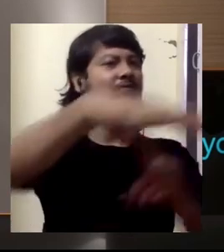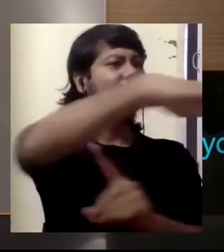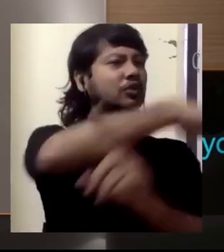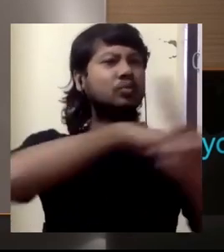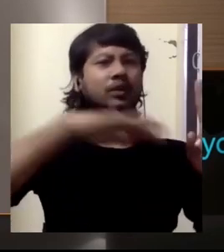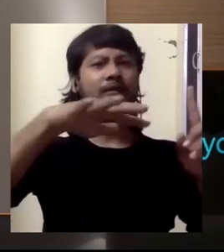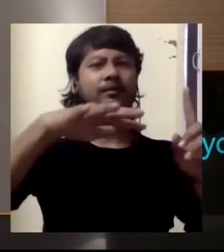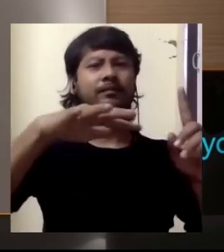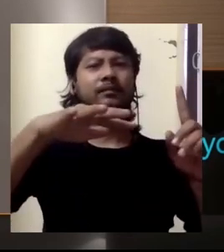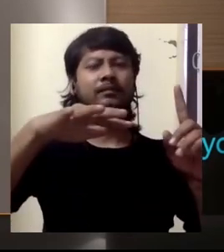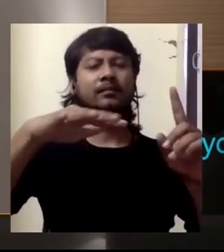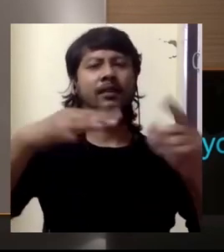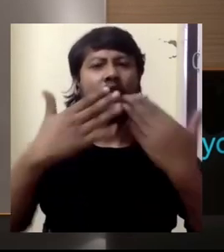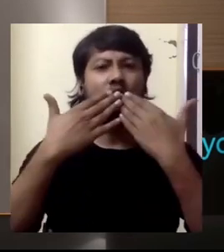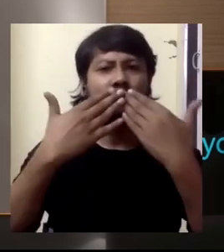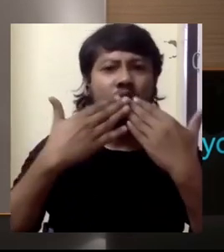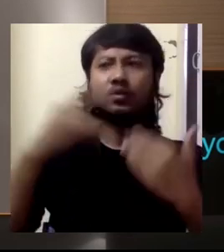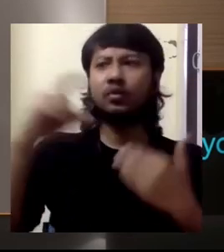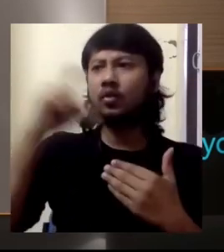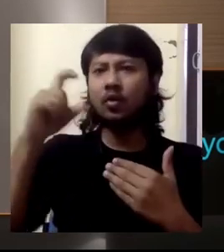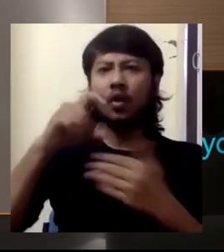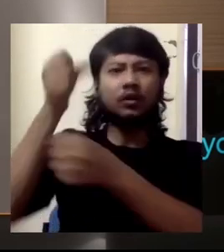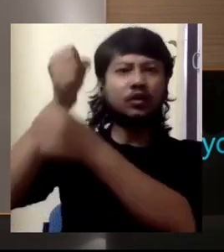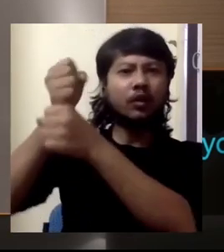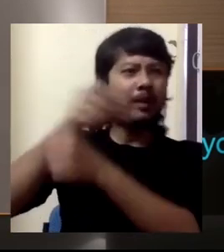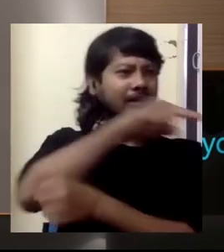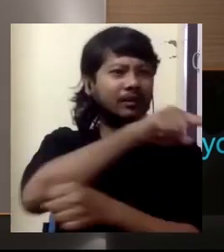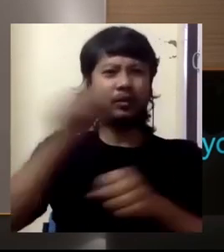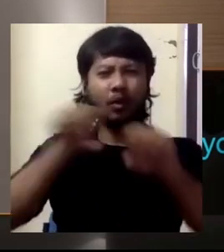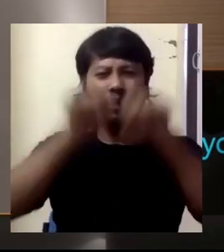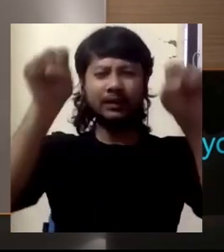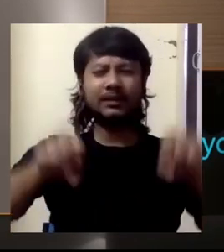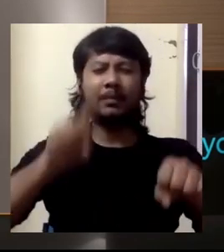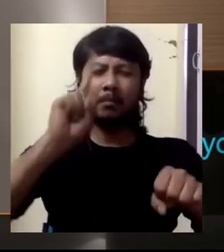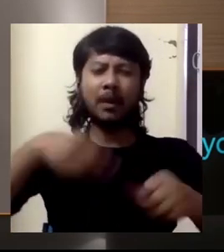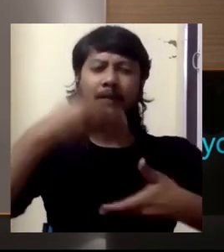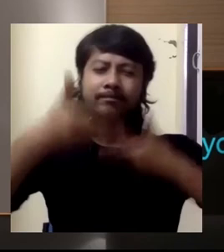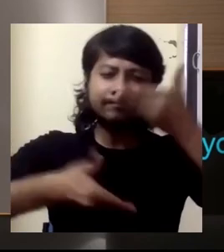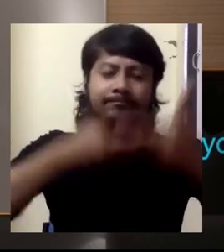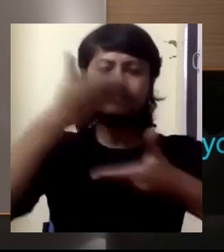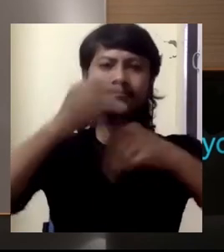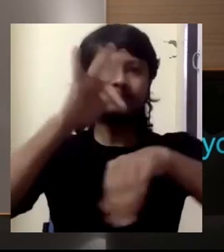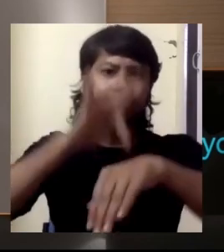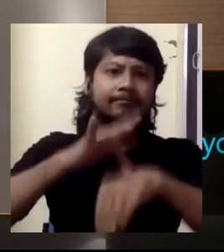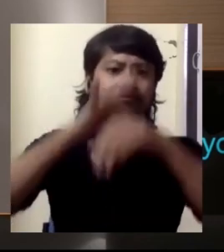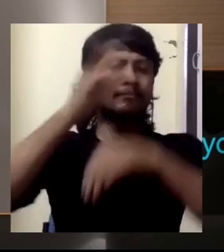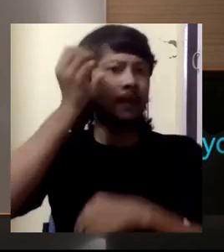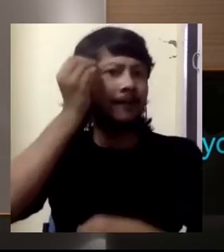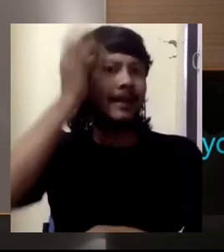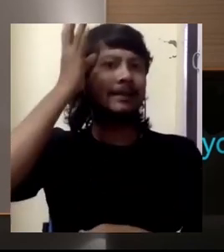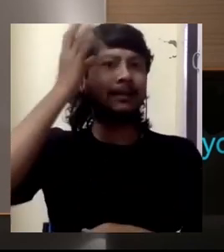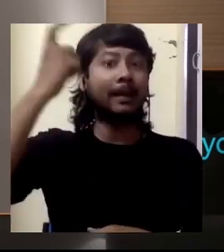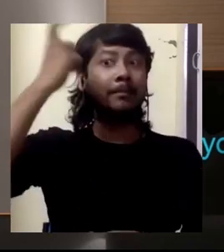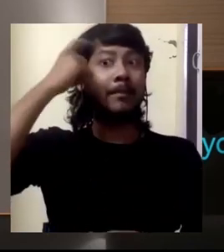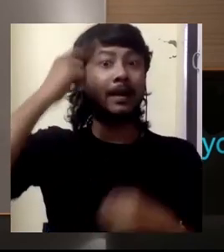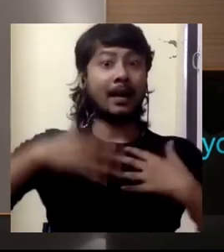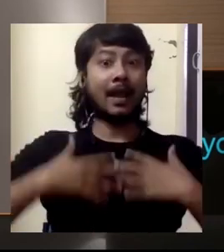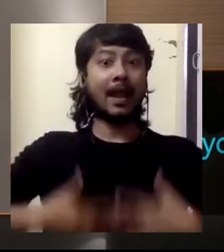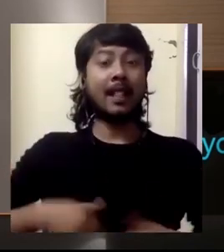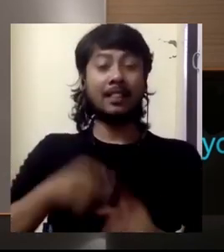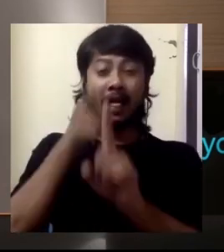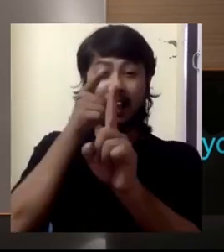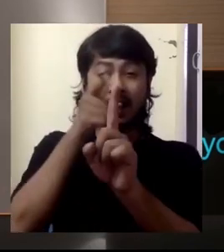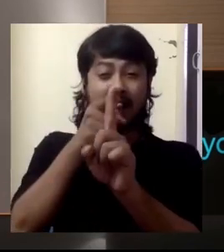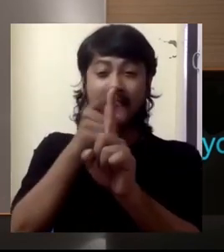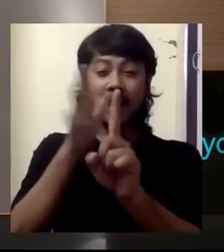to recognize when things are going wrong, we must remember mental health is a spectrum. It is not